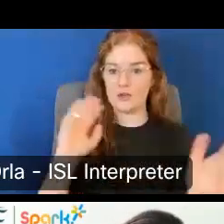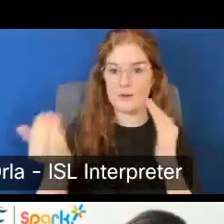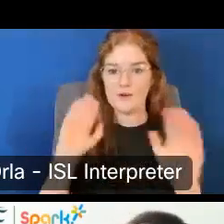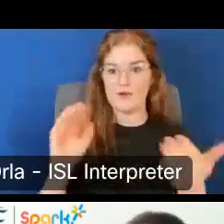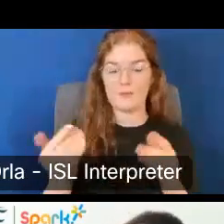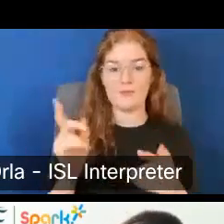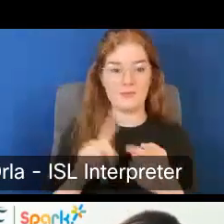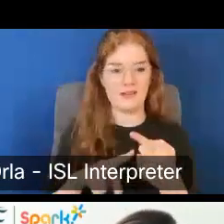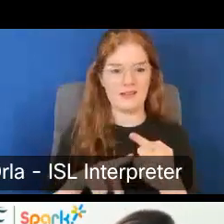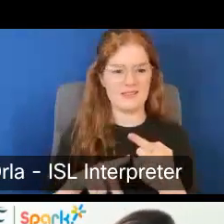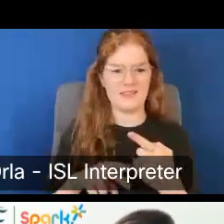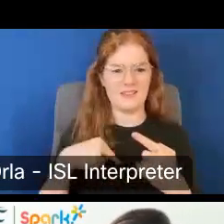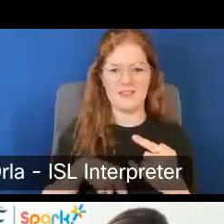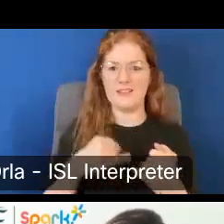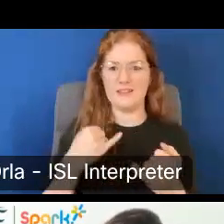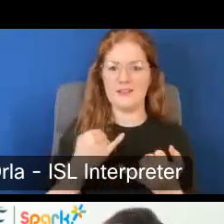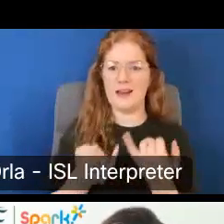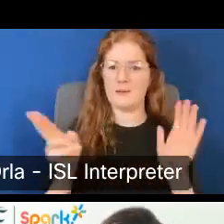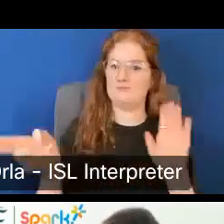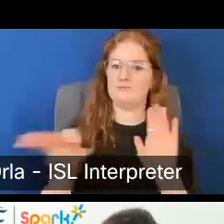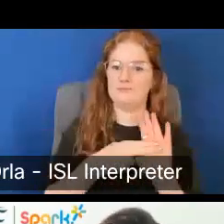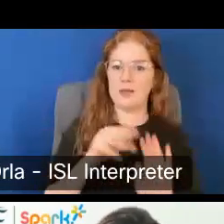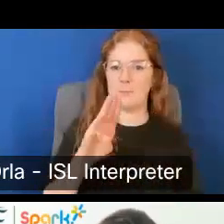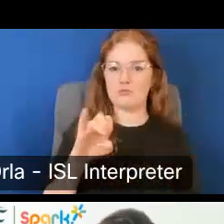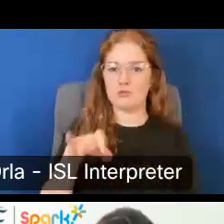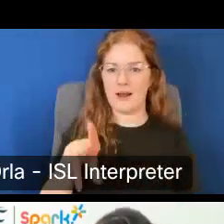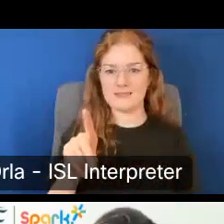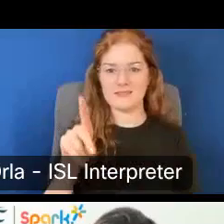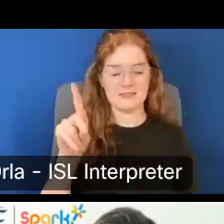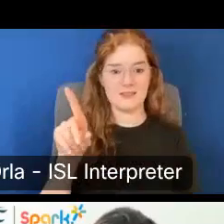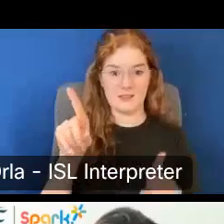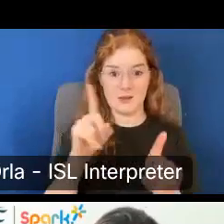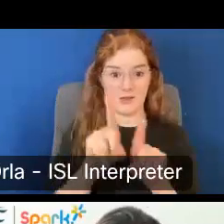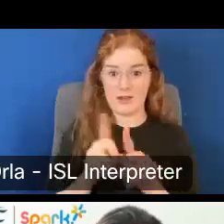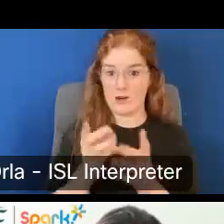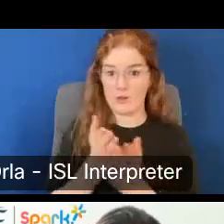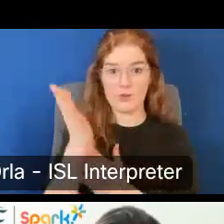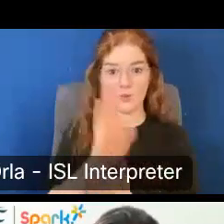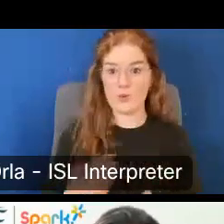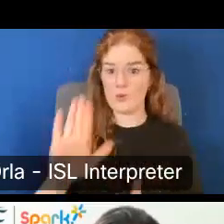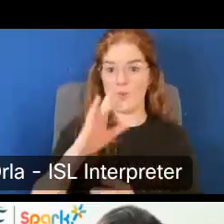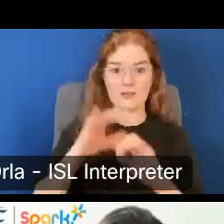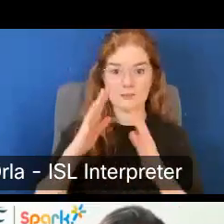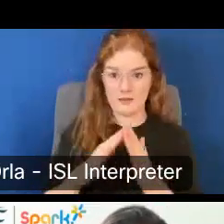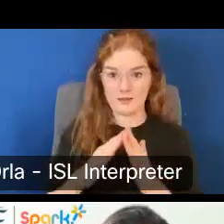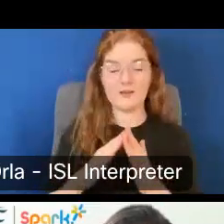almost branding that became consistent throughout the hospital. And then using,